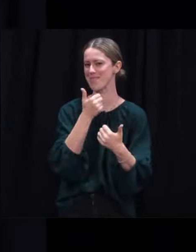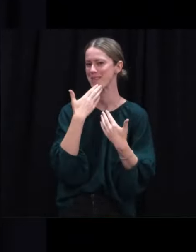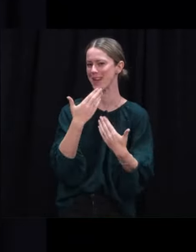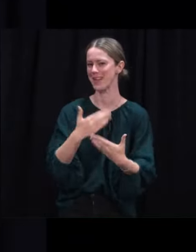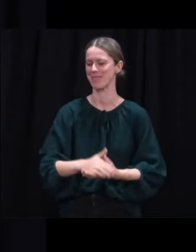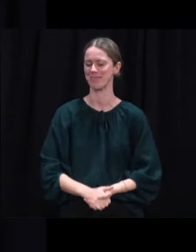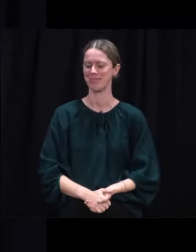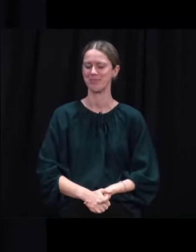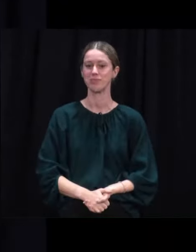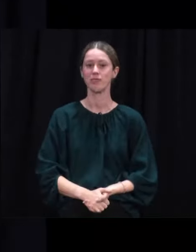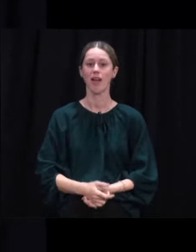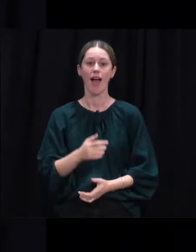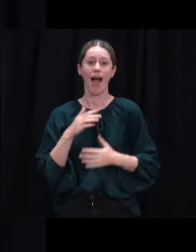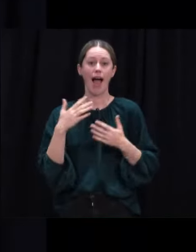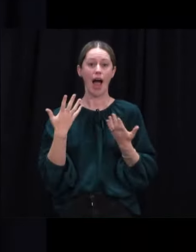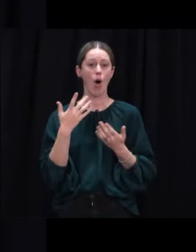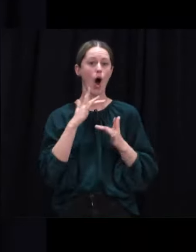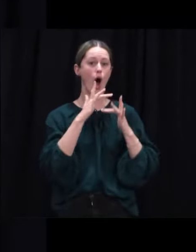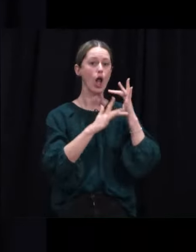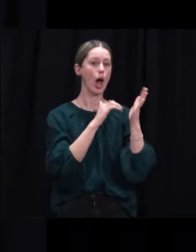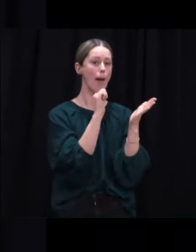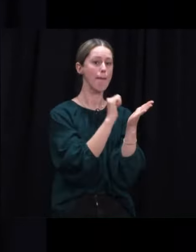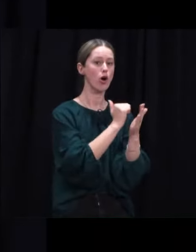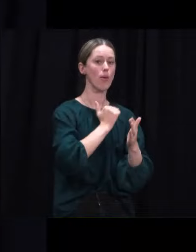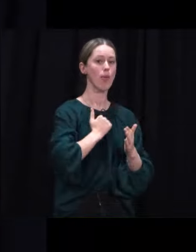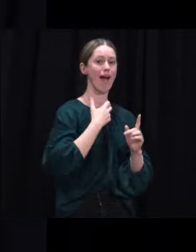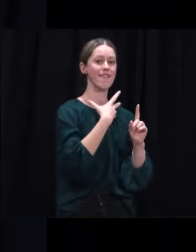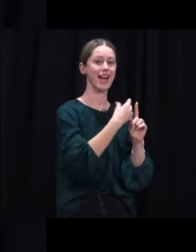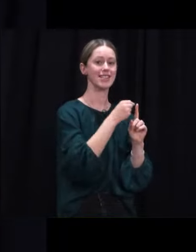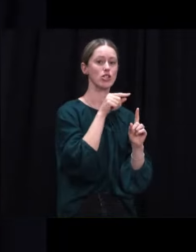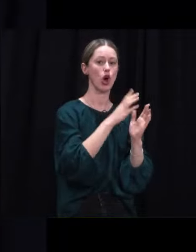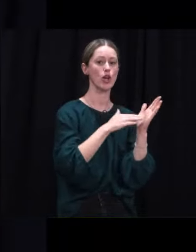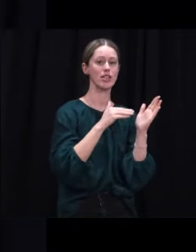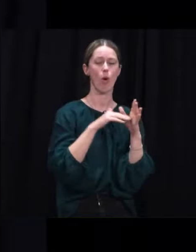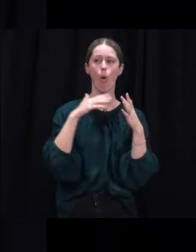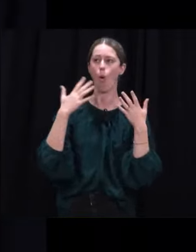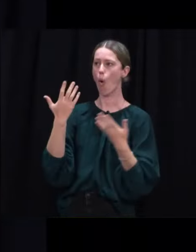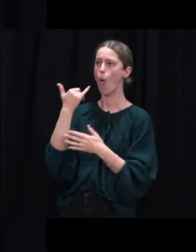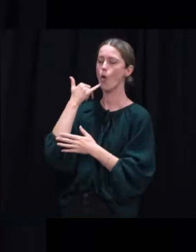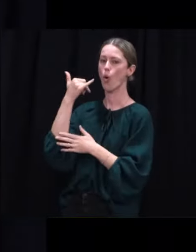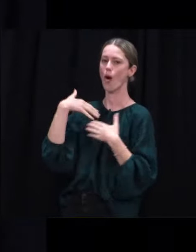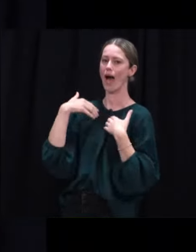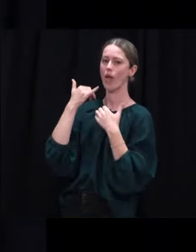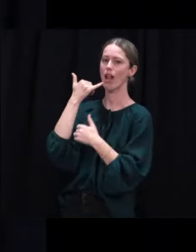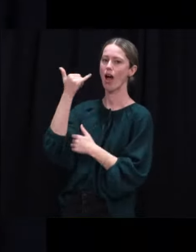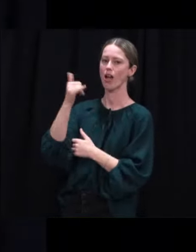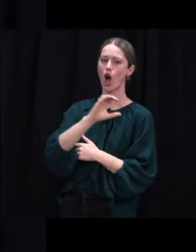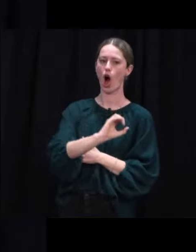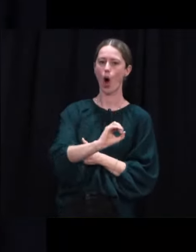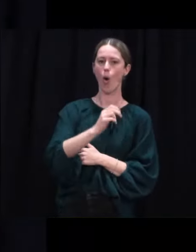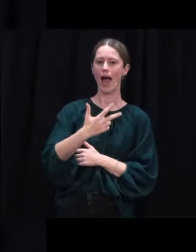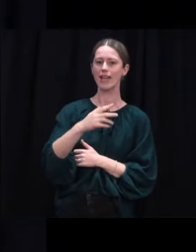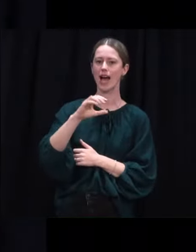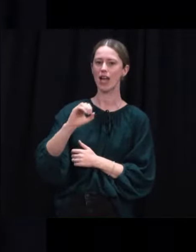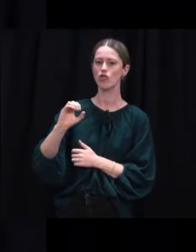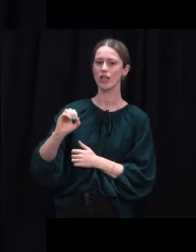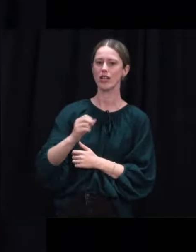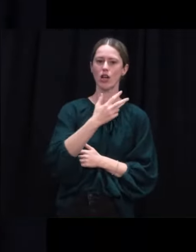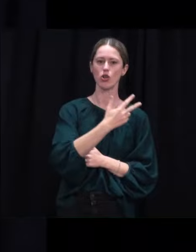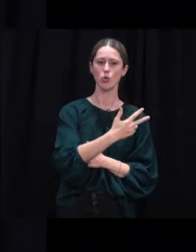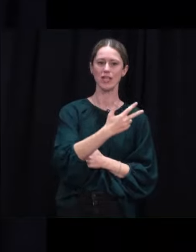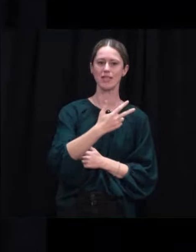You can go online to bookmyvaccine.nz or call the COVID vaccination healthline on 0800 28